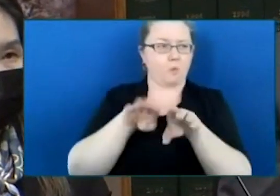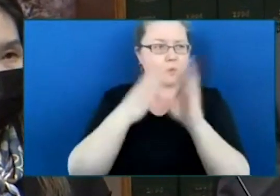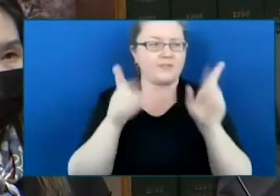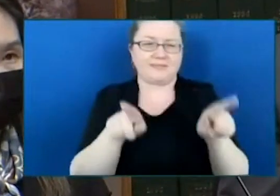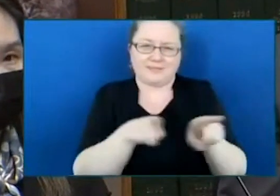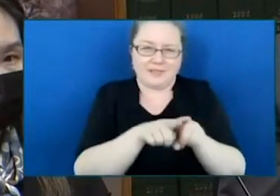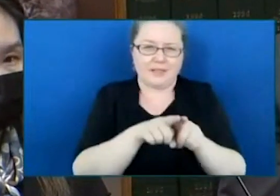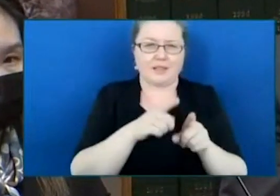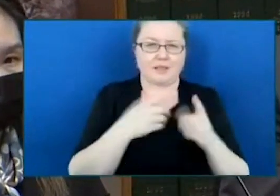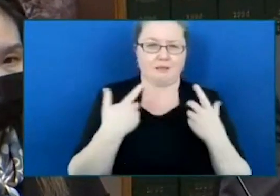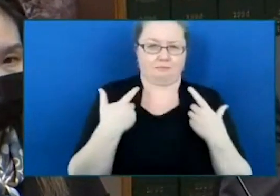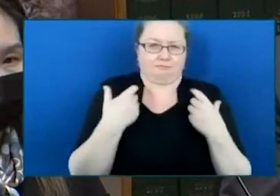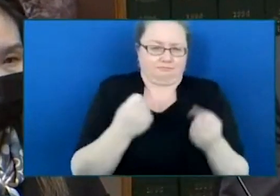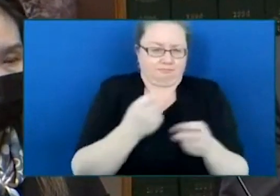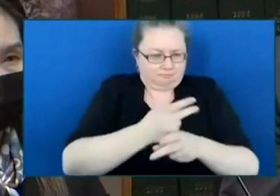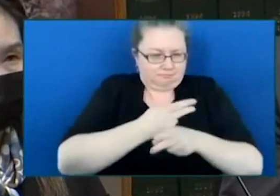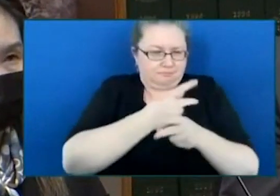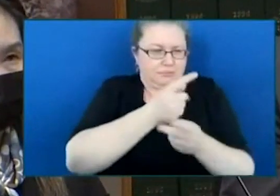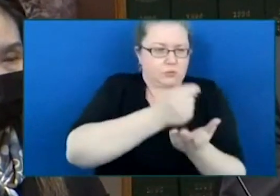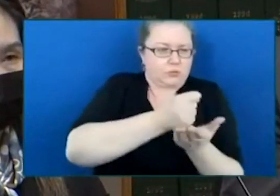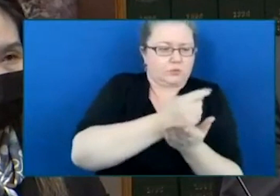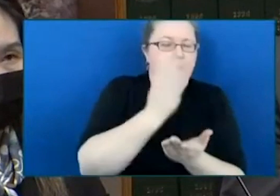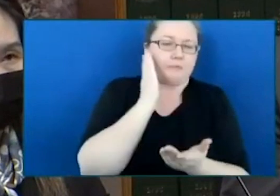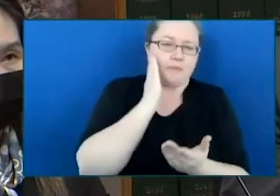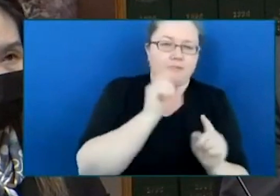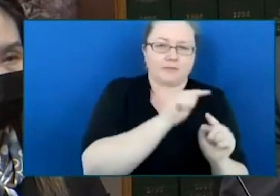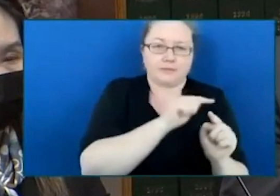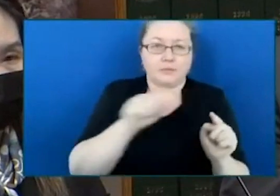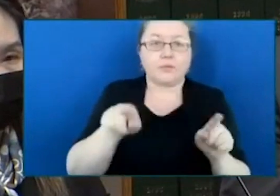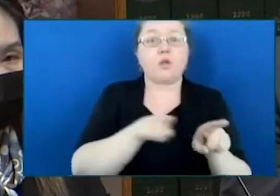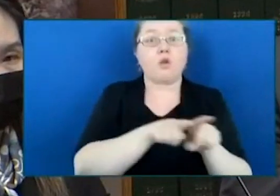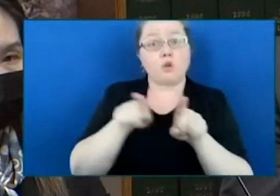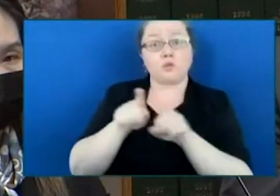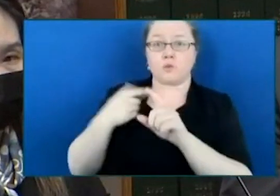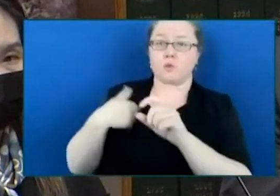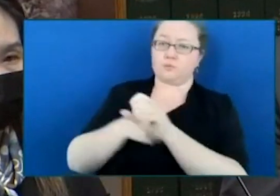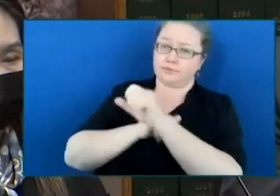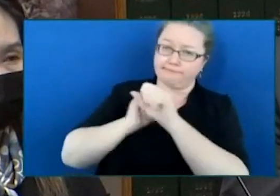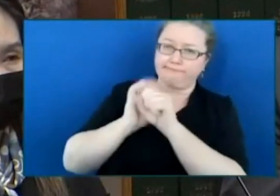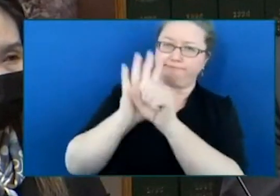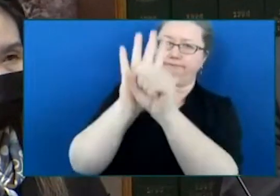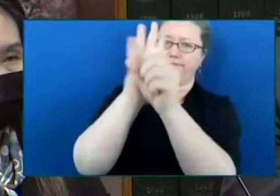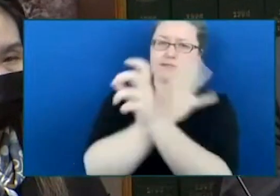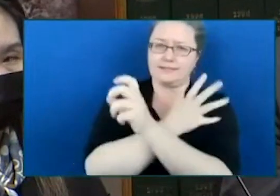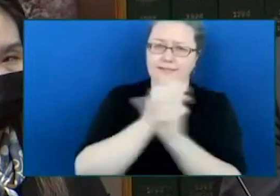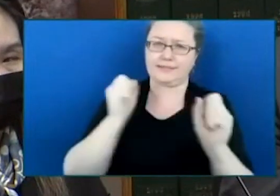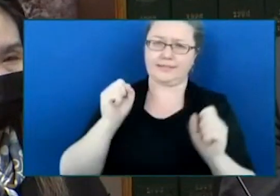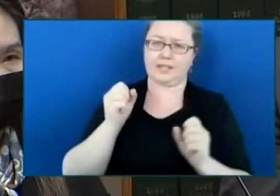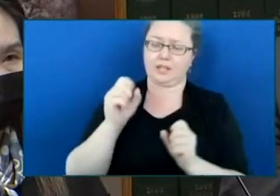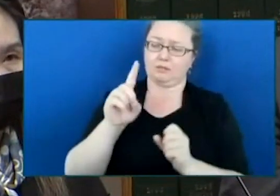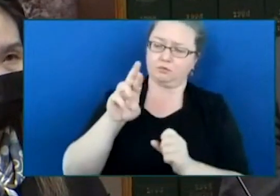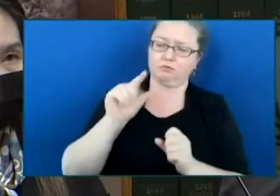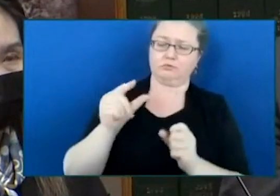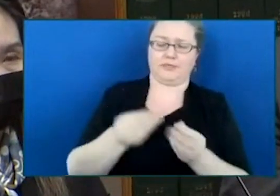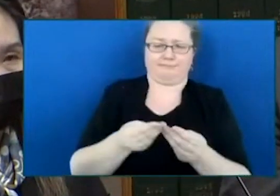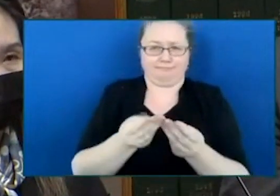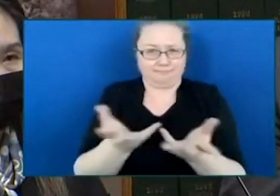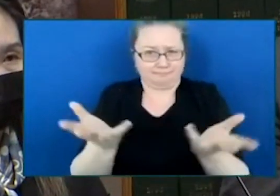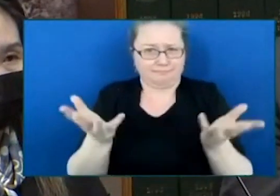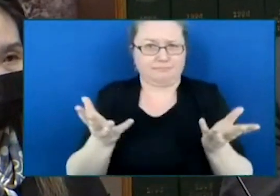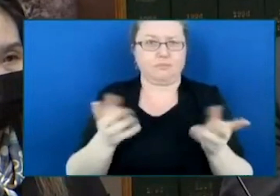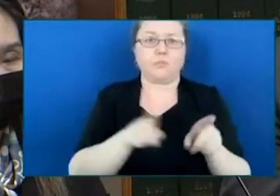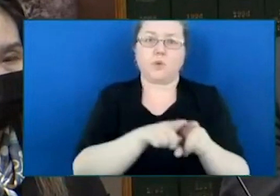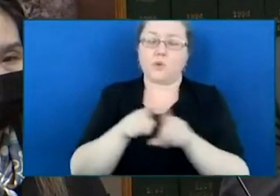for decriminalization and offer prescribed safe supply, and by operating free and affordable counselling services and foundry centres in dozens